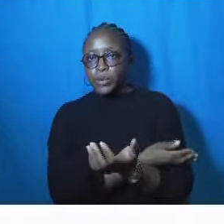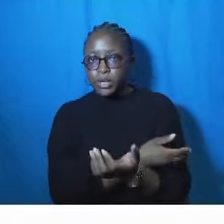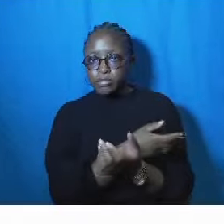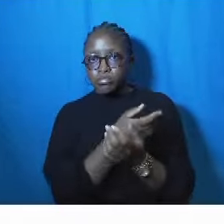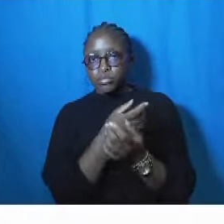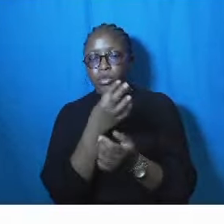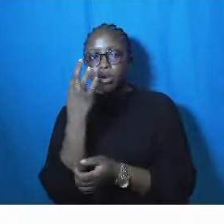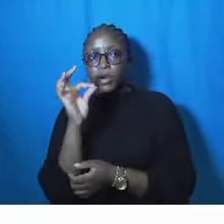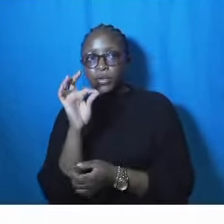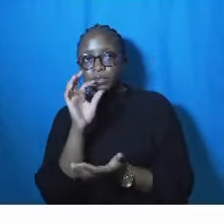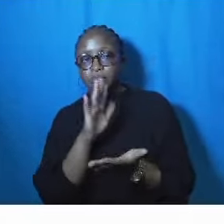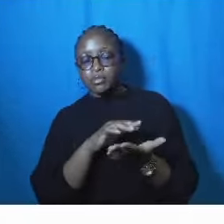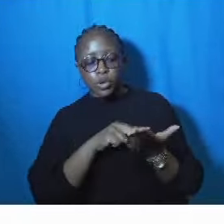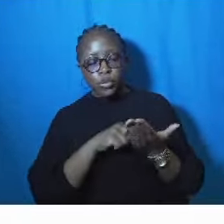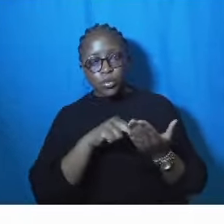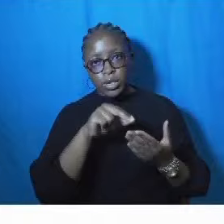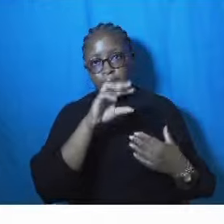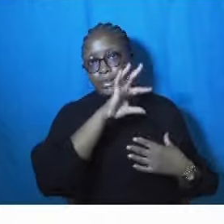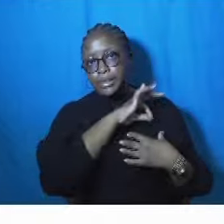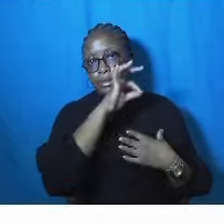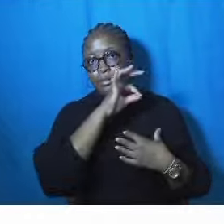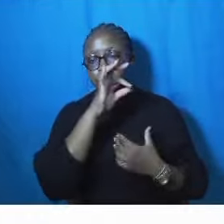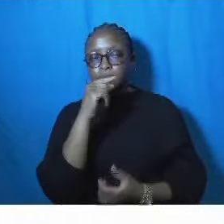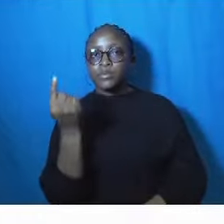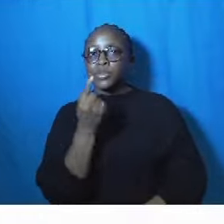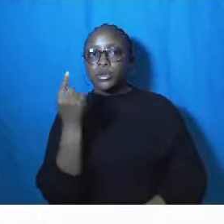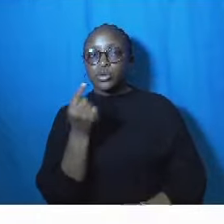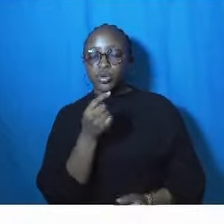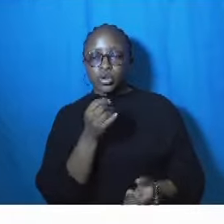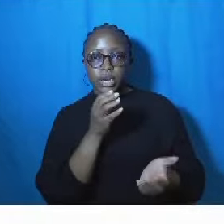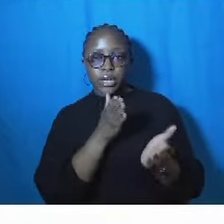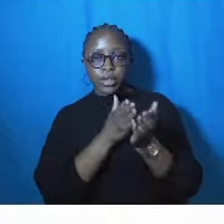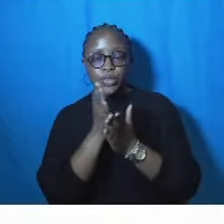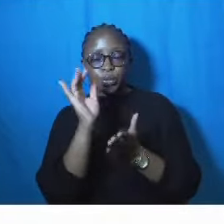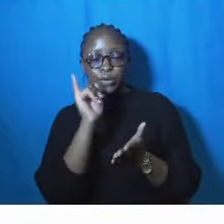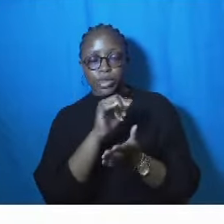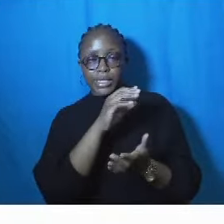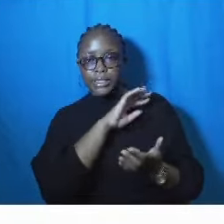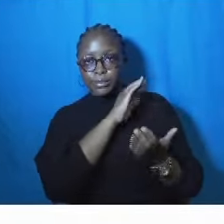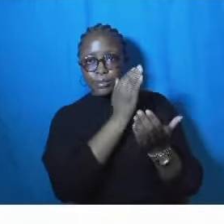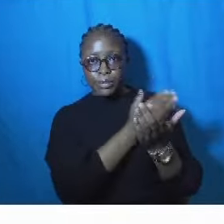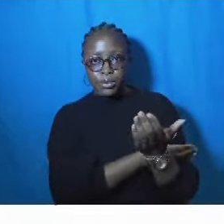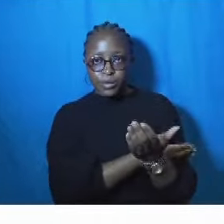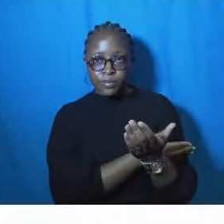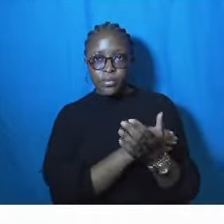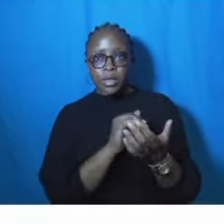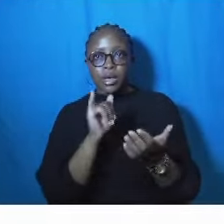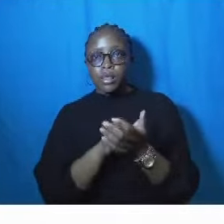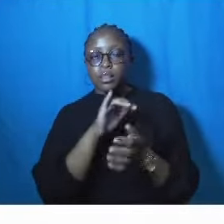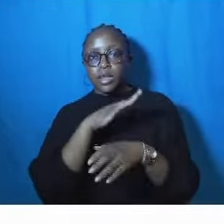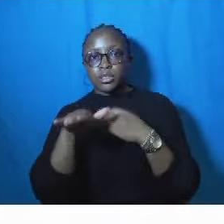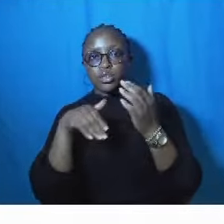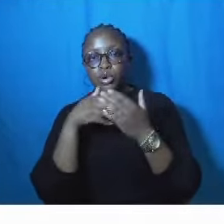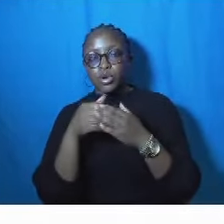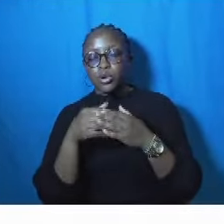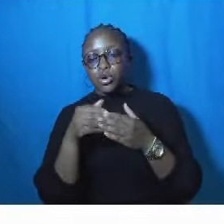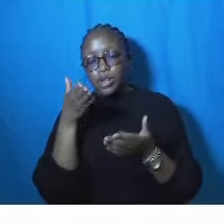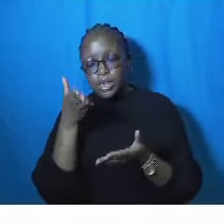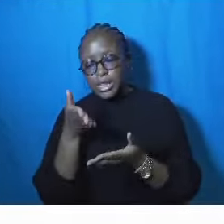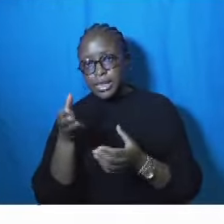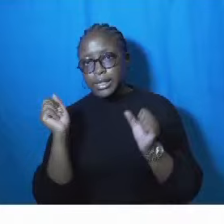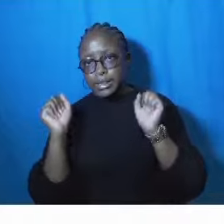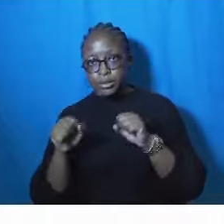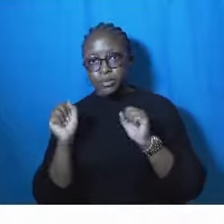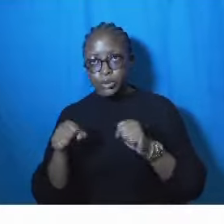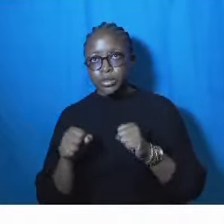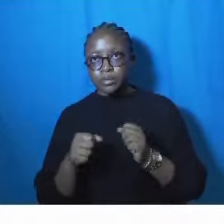It is only by the power of the Holy Spirit that all this can be enabled. Without